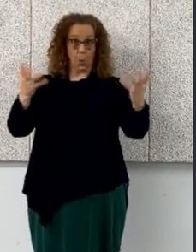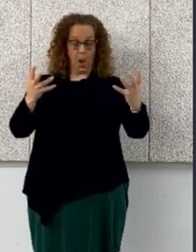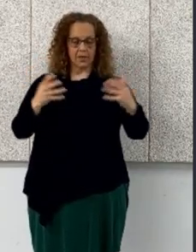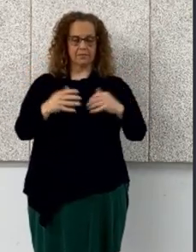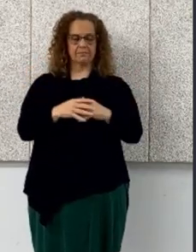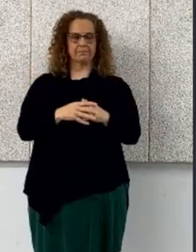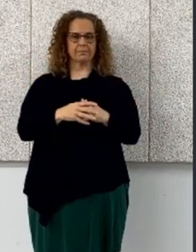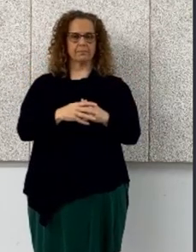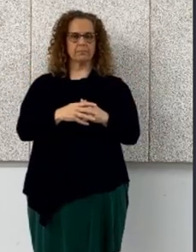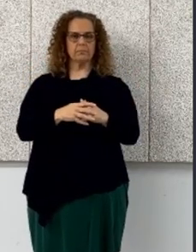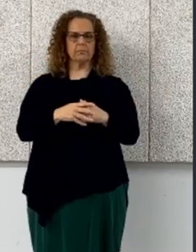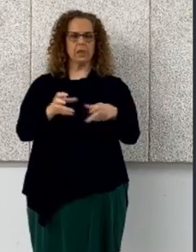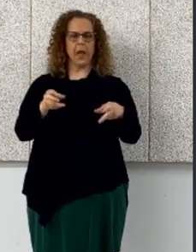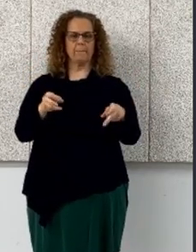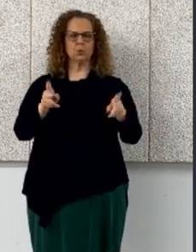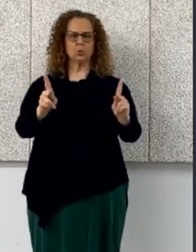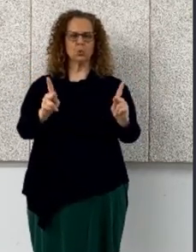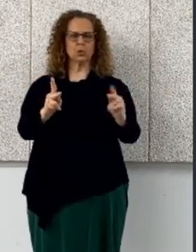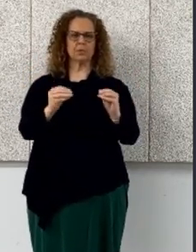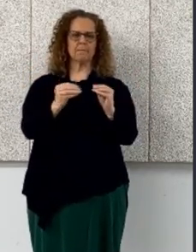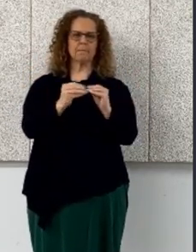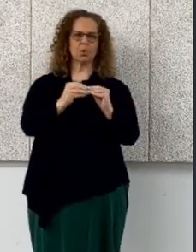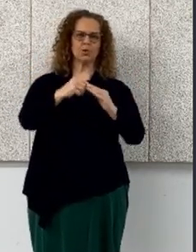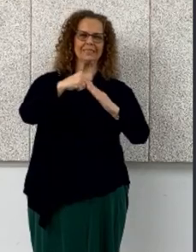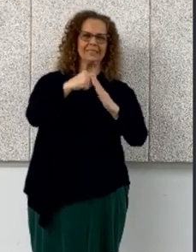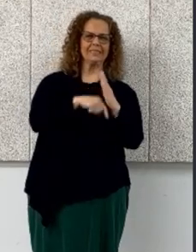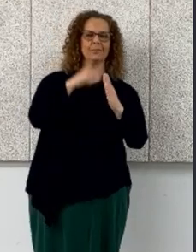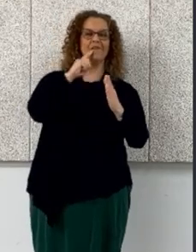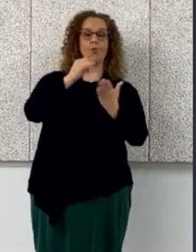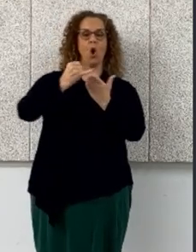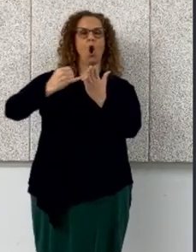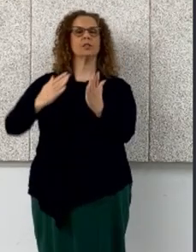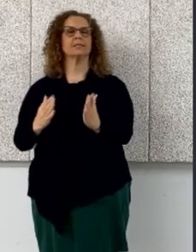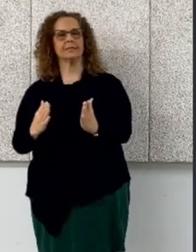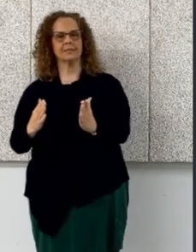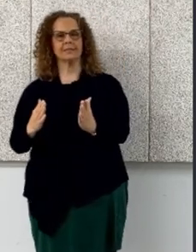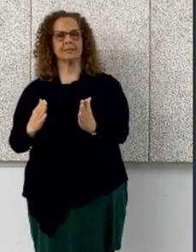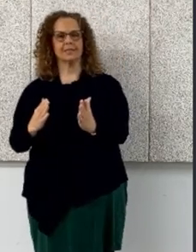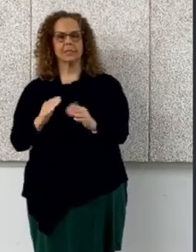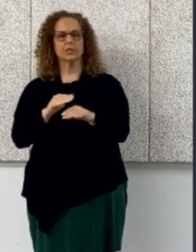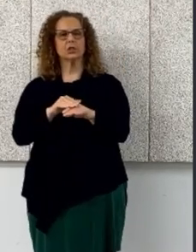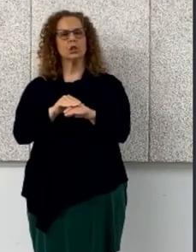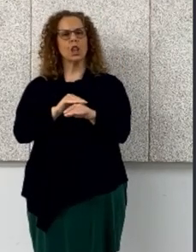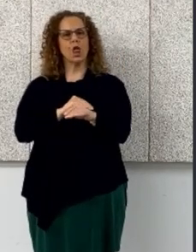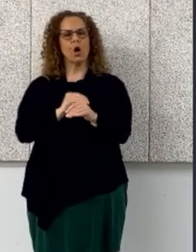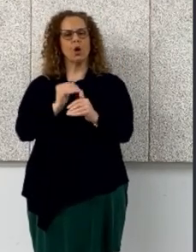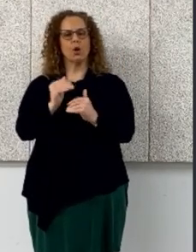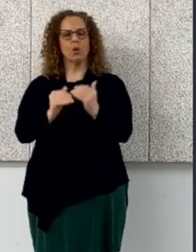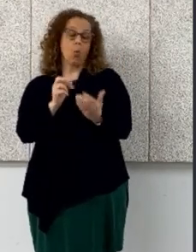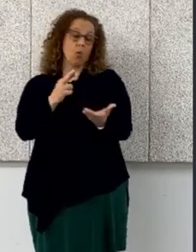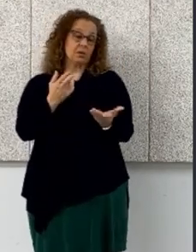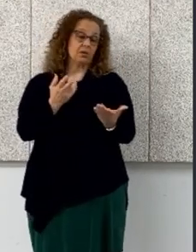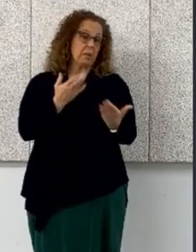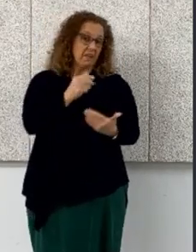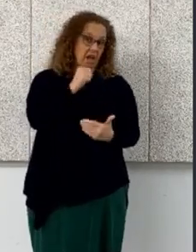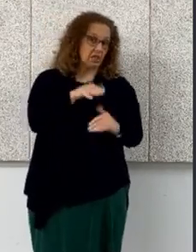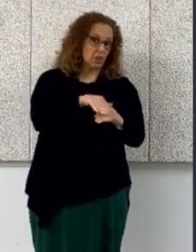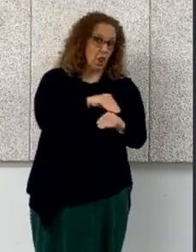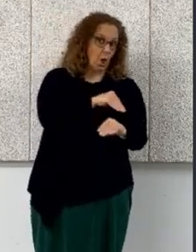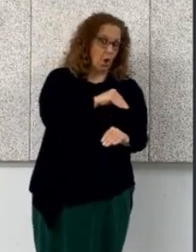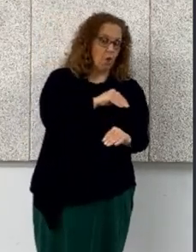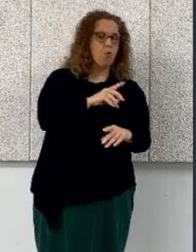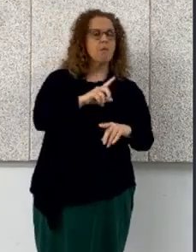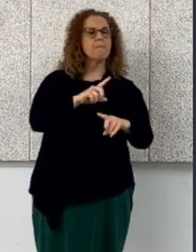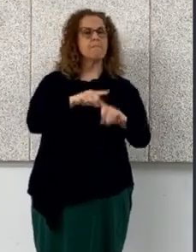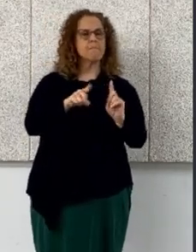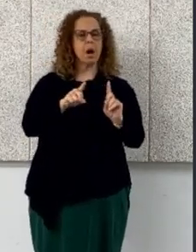deepening opportunities for artists to build things, as I was saying, slowly. Mm-hmm. Or not slowly, but to focus